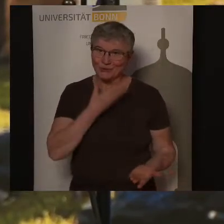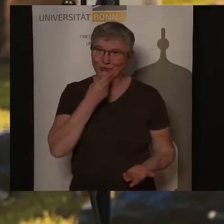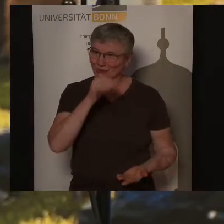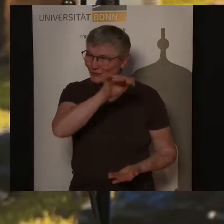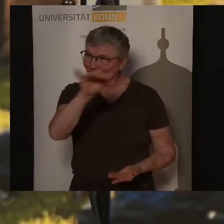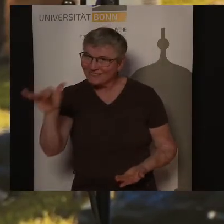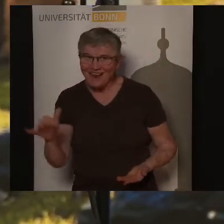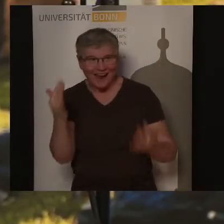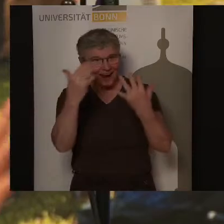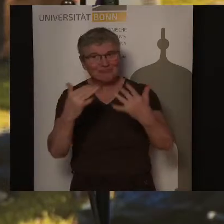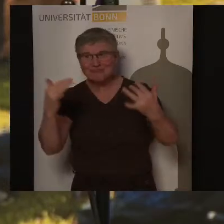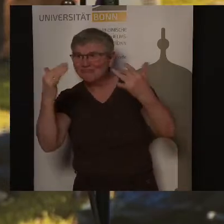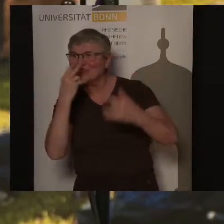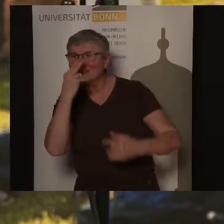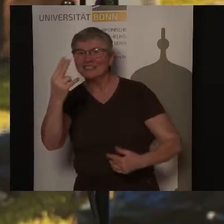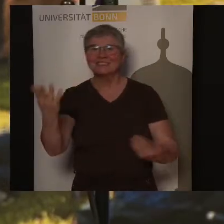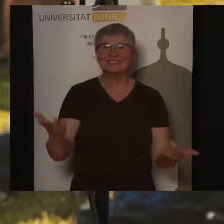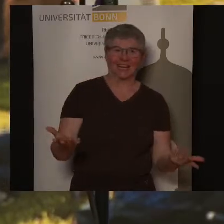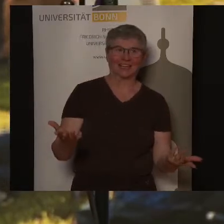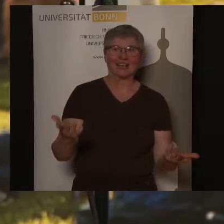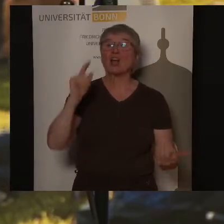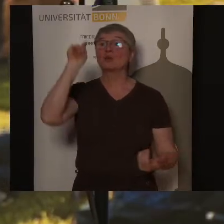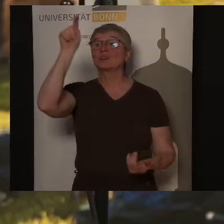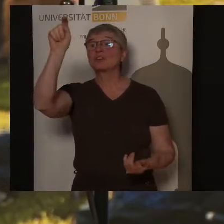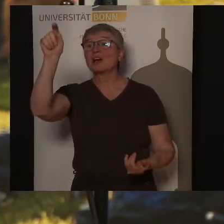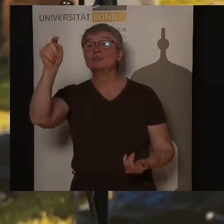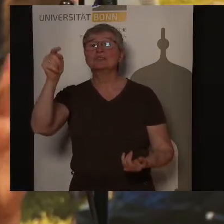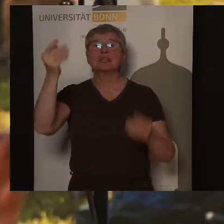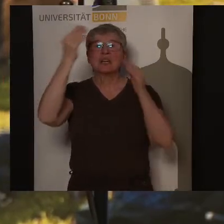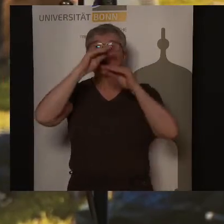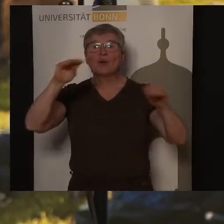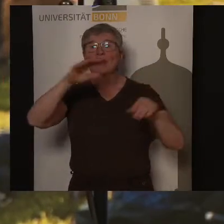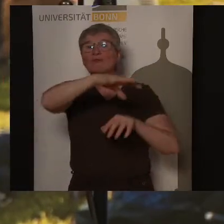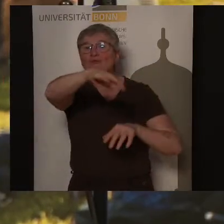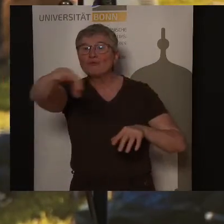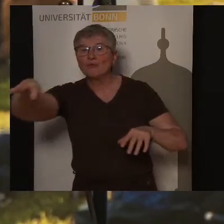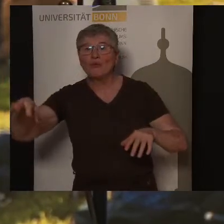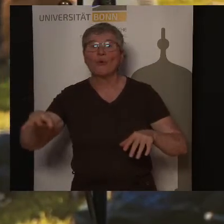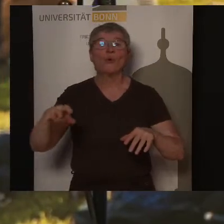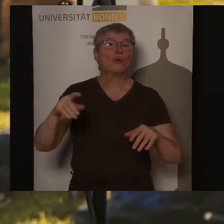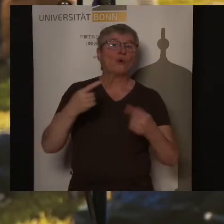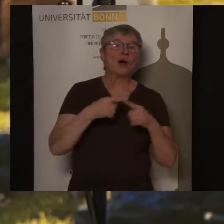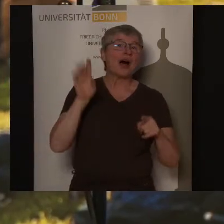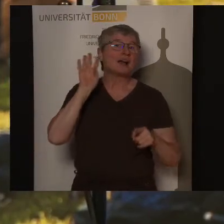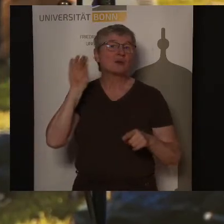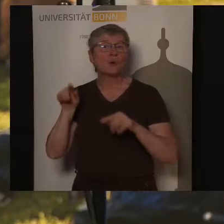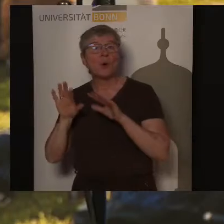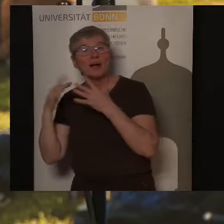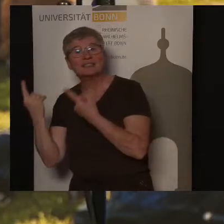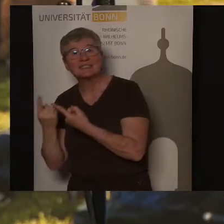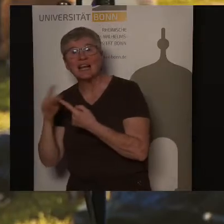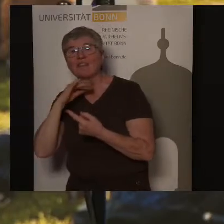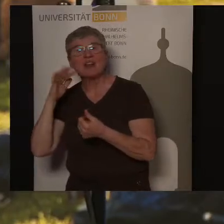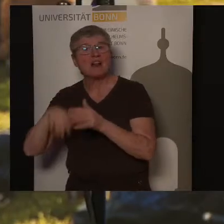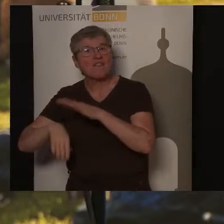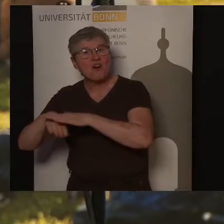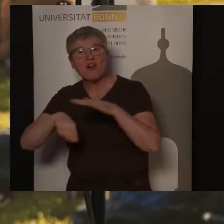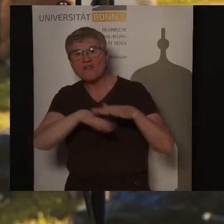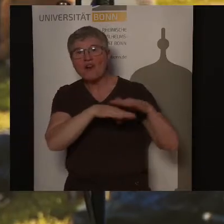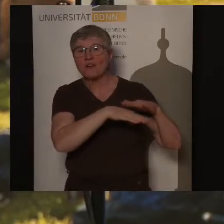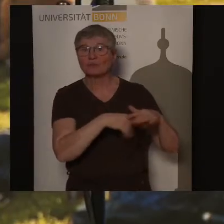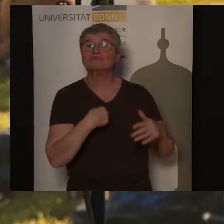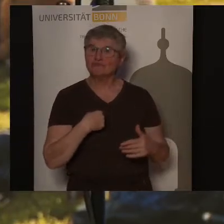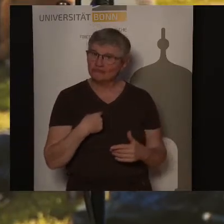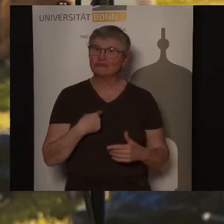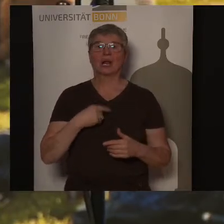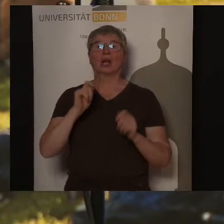So first off, welcome to all of you from my part as well. I saw the many people who have